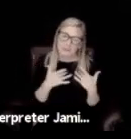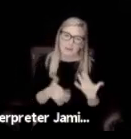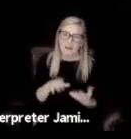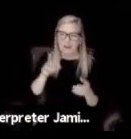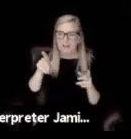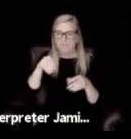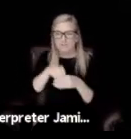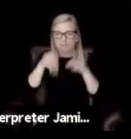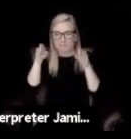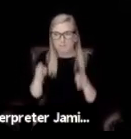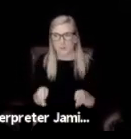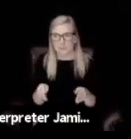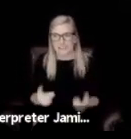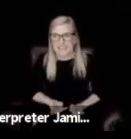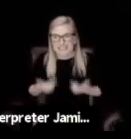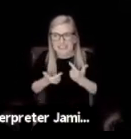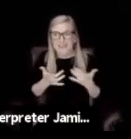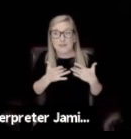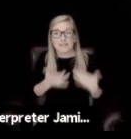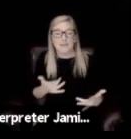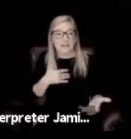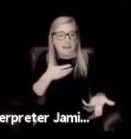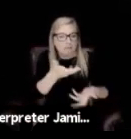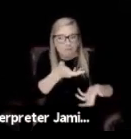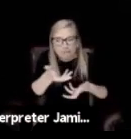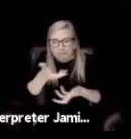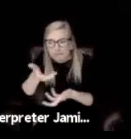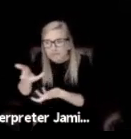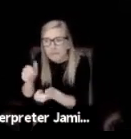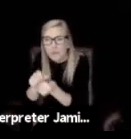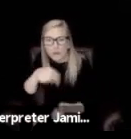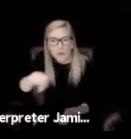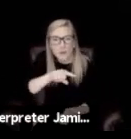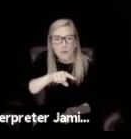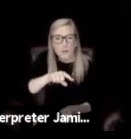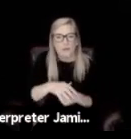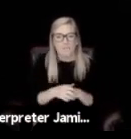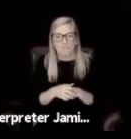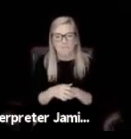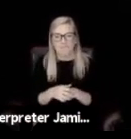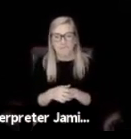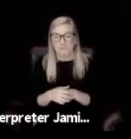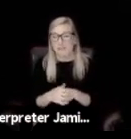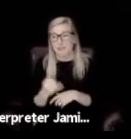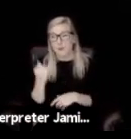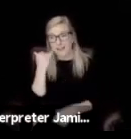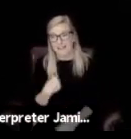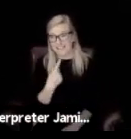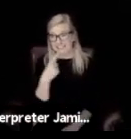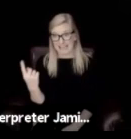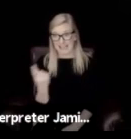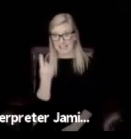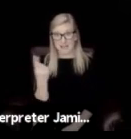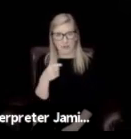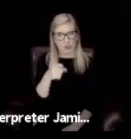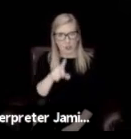and so I normally have the opportunity to feed off your energy and vice versa. So if I say something that you absolutely think